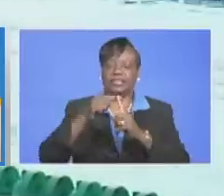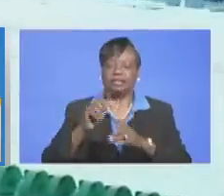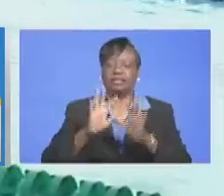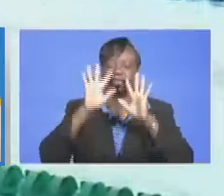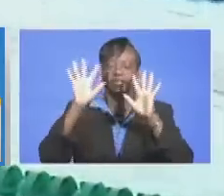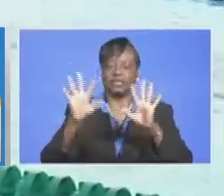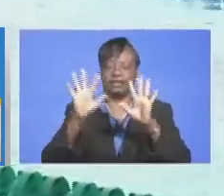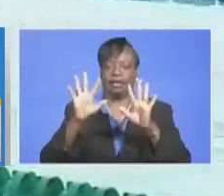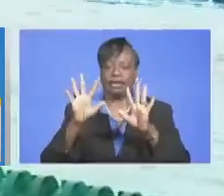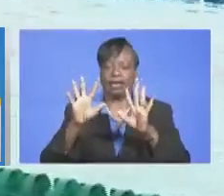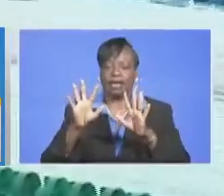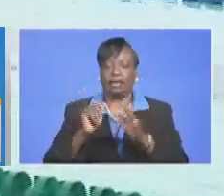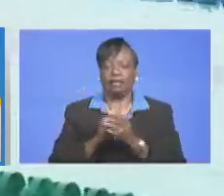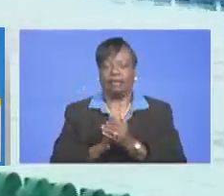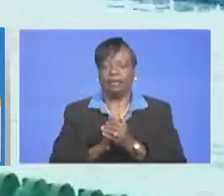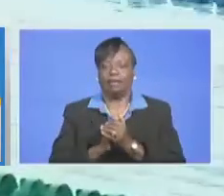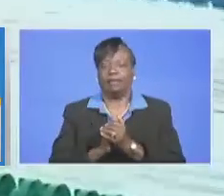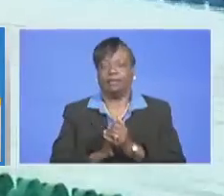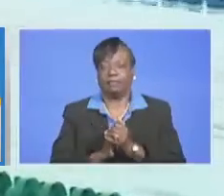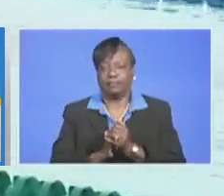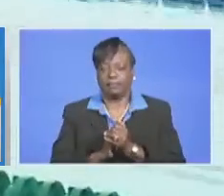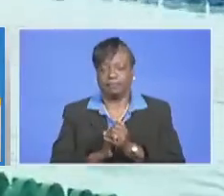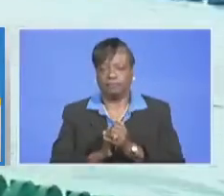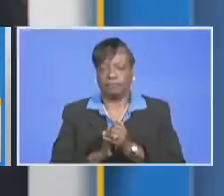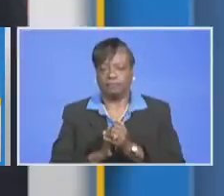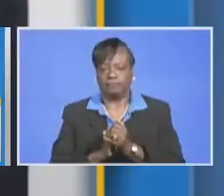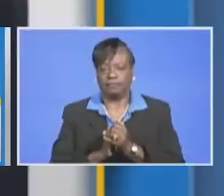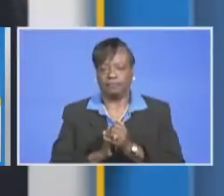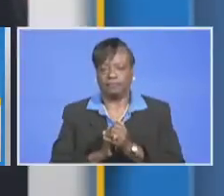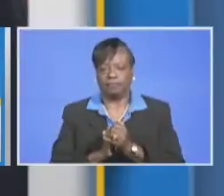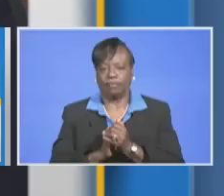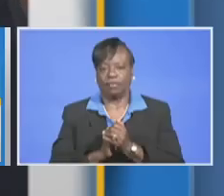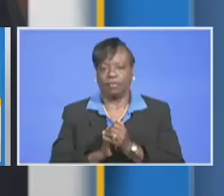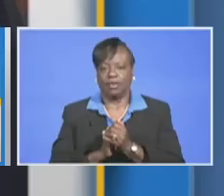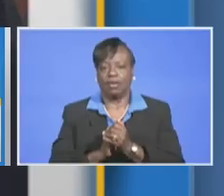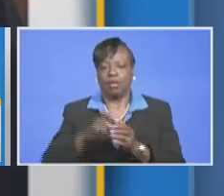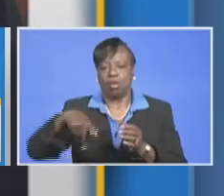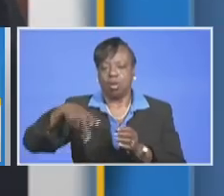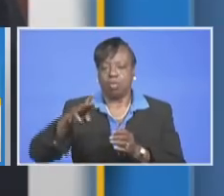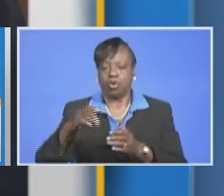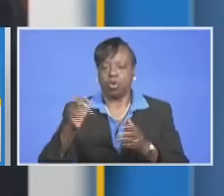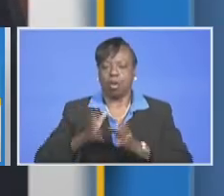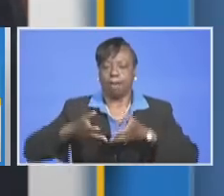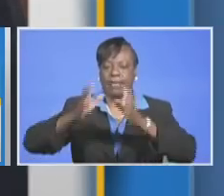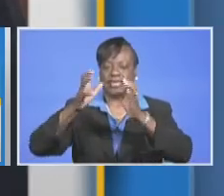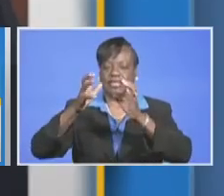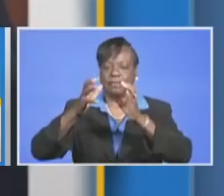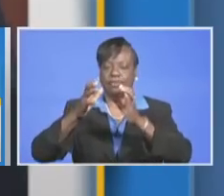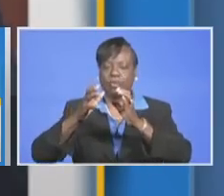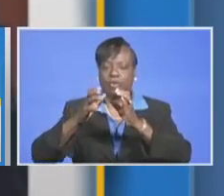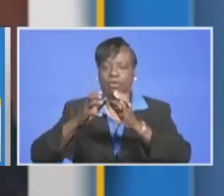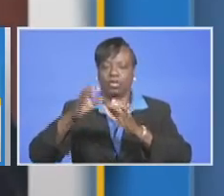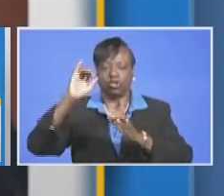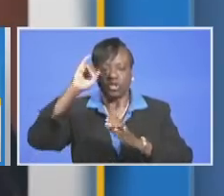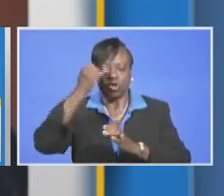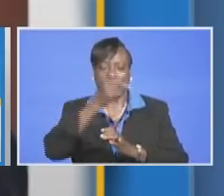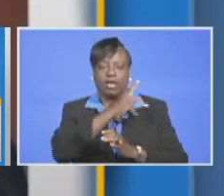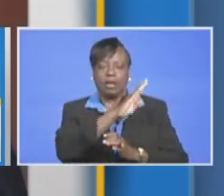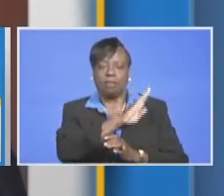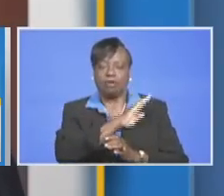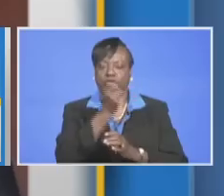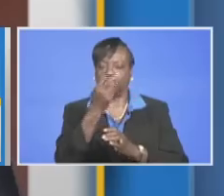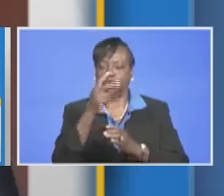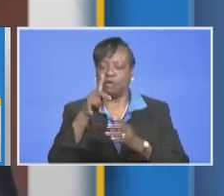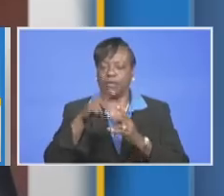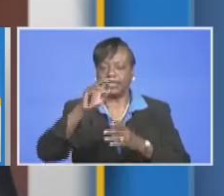Kelly Kenning National Aquatic Center. On to the pro basketball ranks now. Jerron Keno Burrows, 12 points last night,